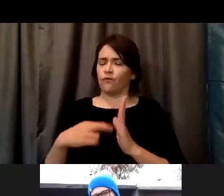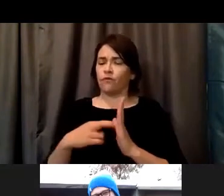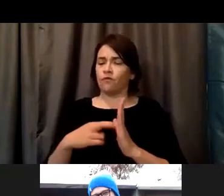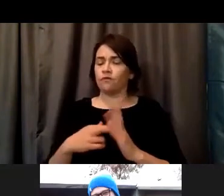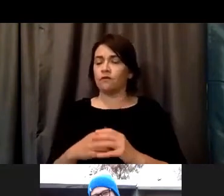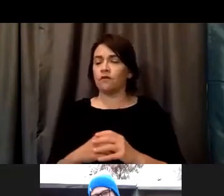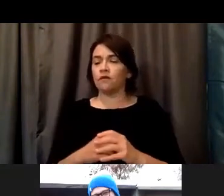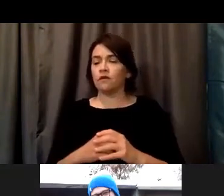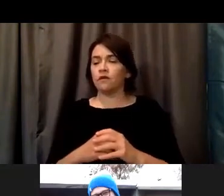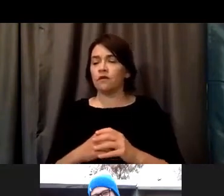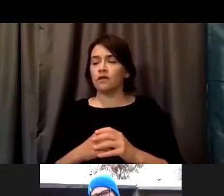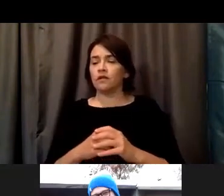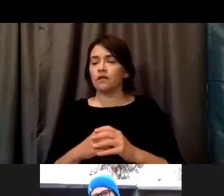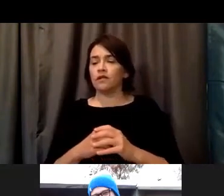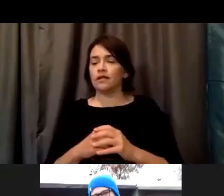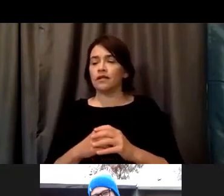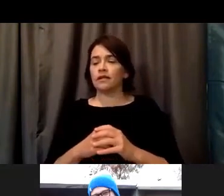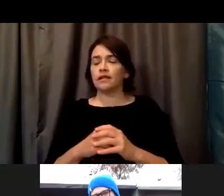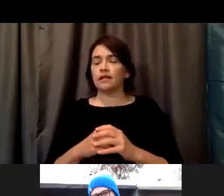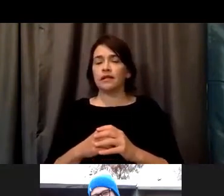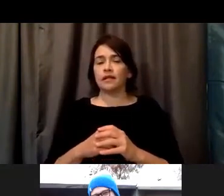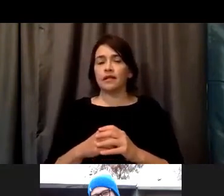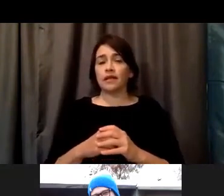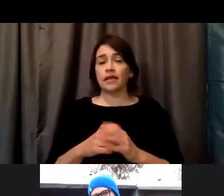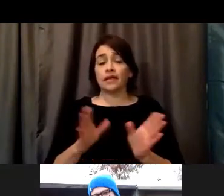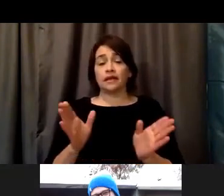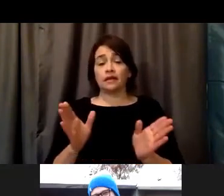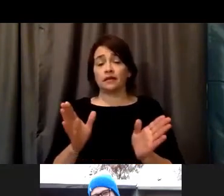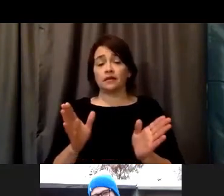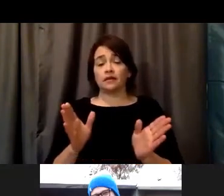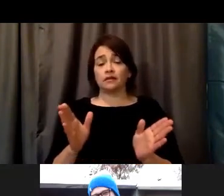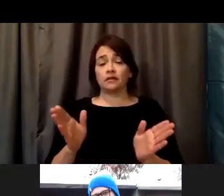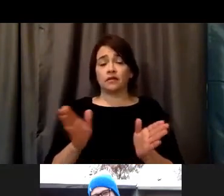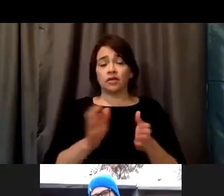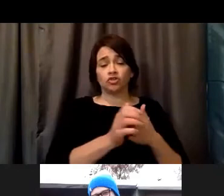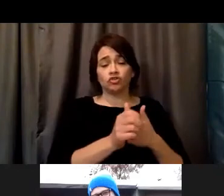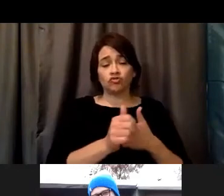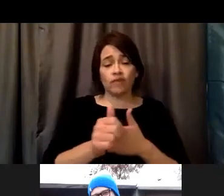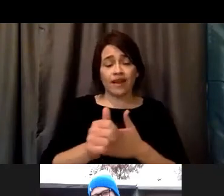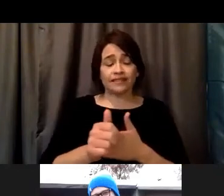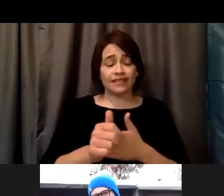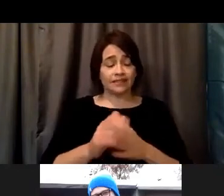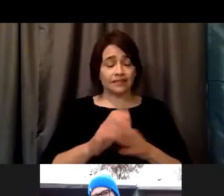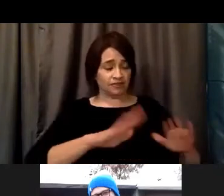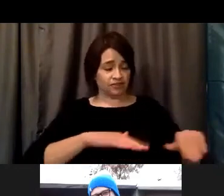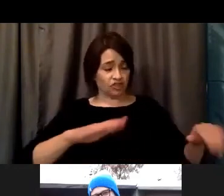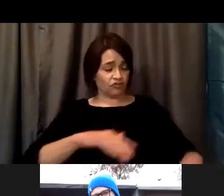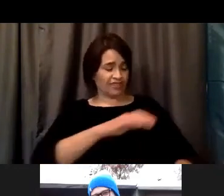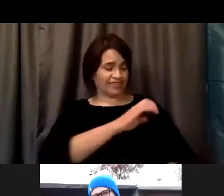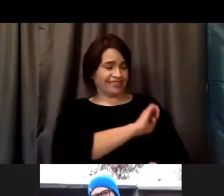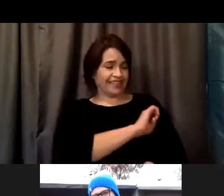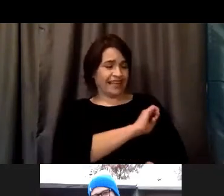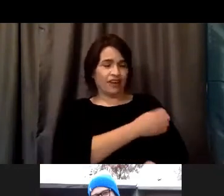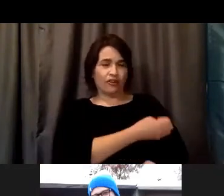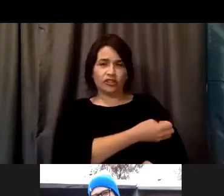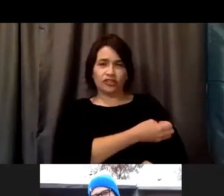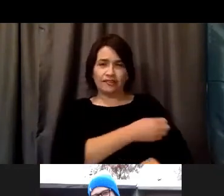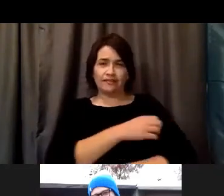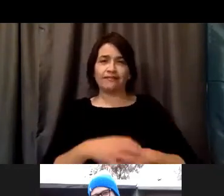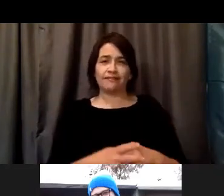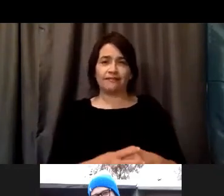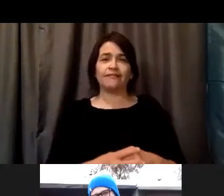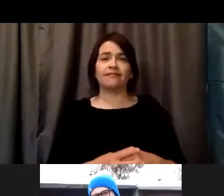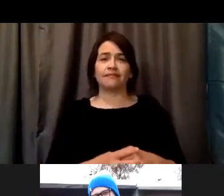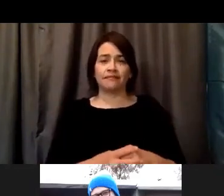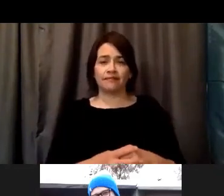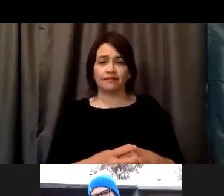that energy that all of us are born with, and that's sort of responsible for how we